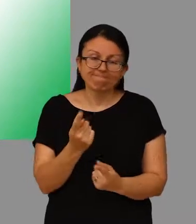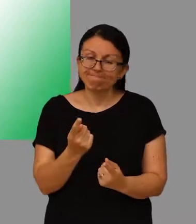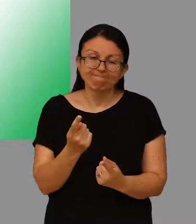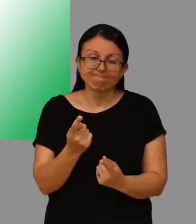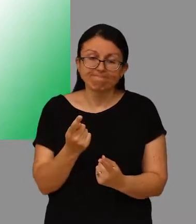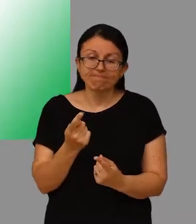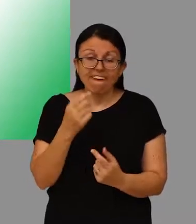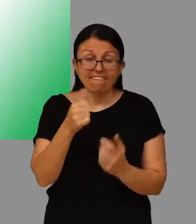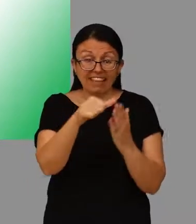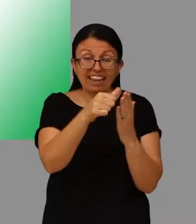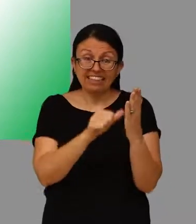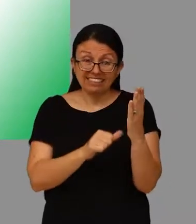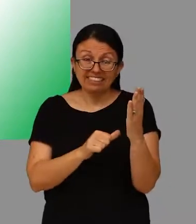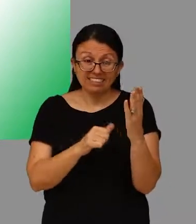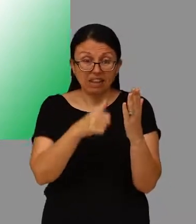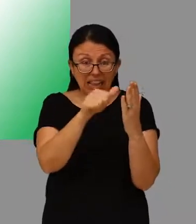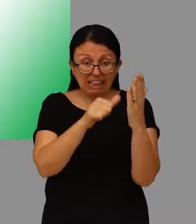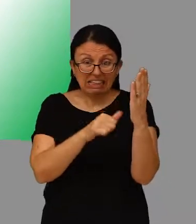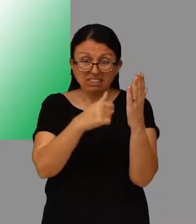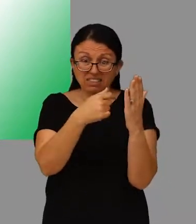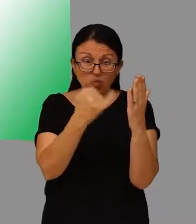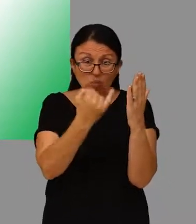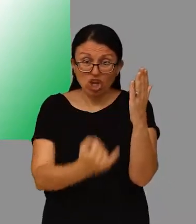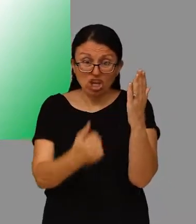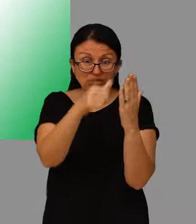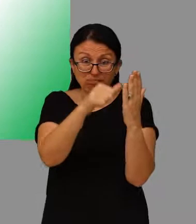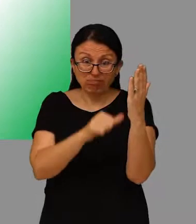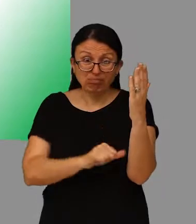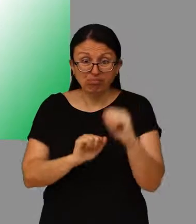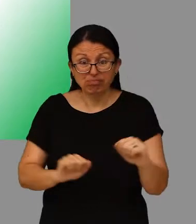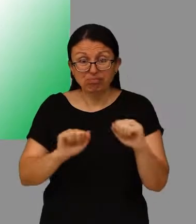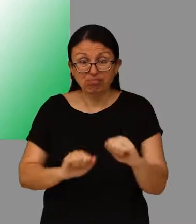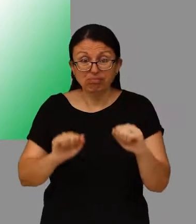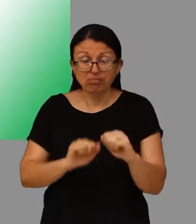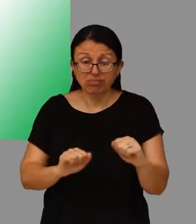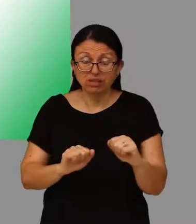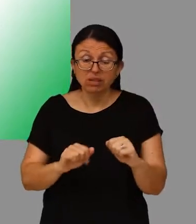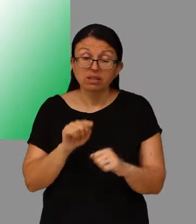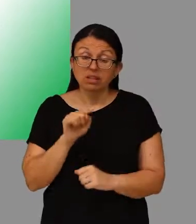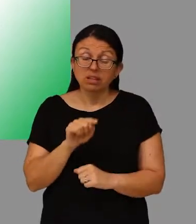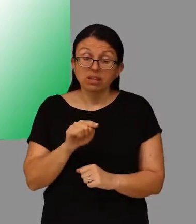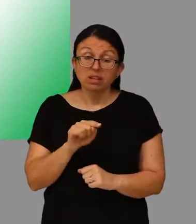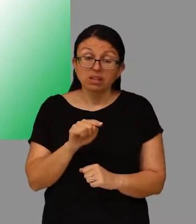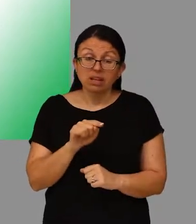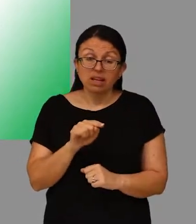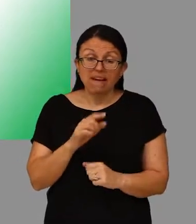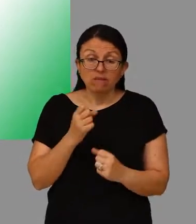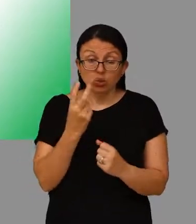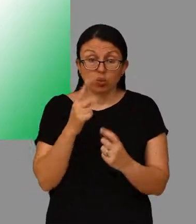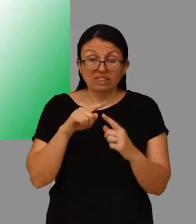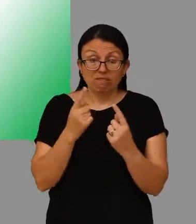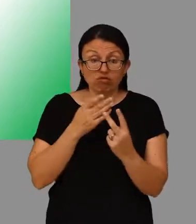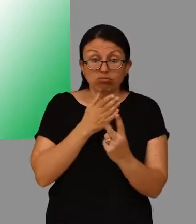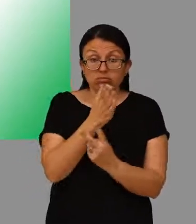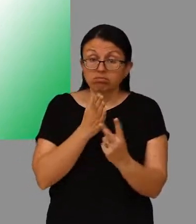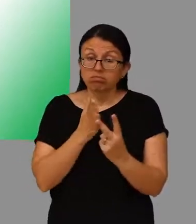but the list of people that we're able to treat is growing all the time. Broadly speaking, for radiotherapy, there are two